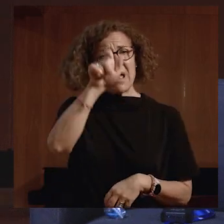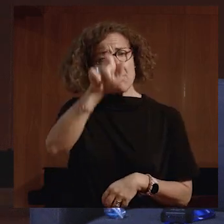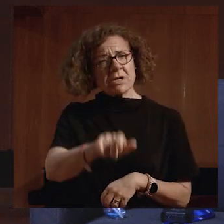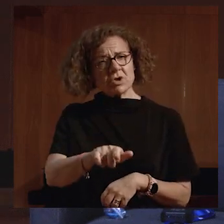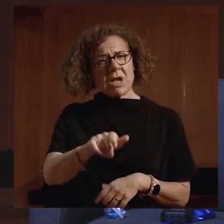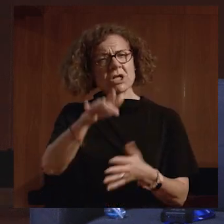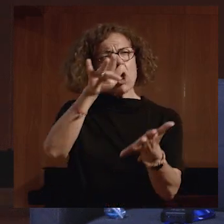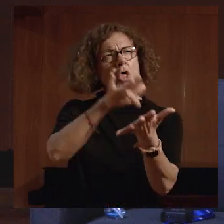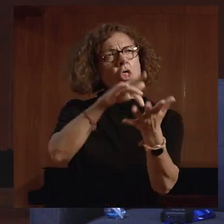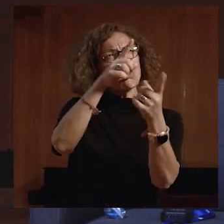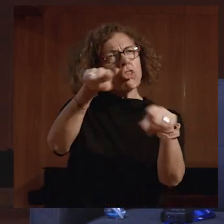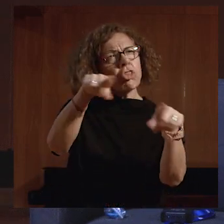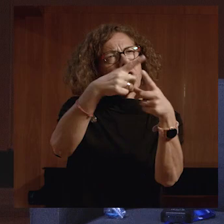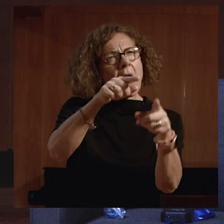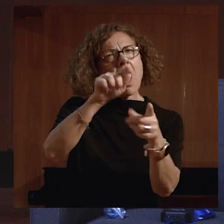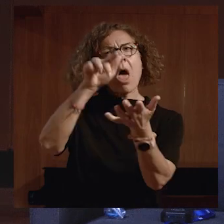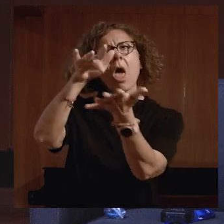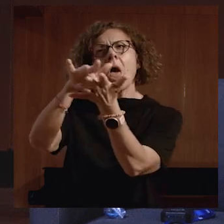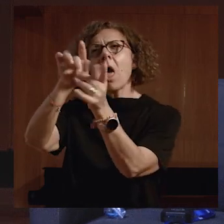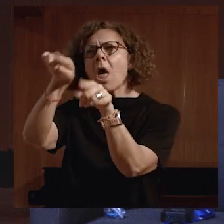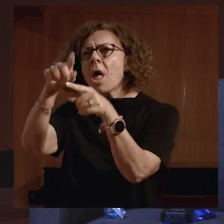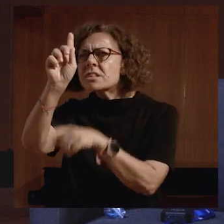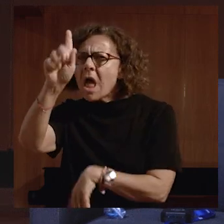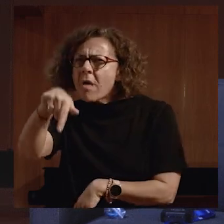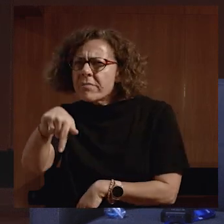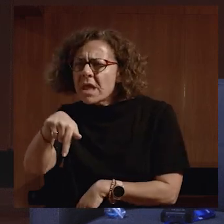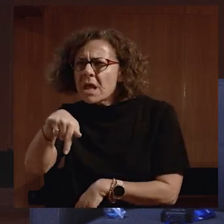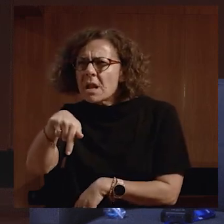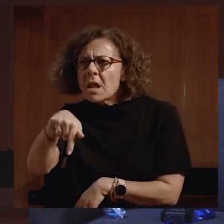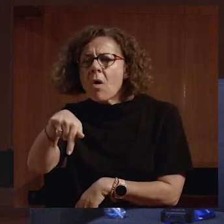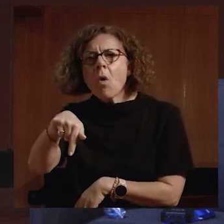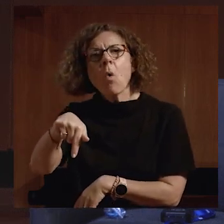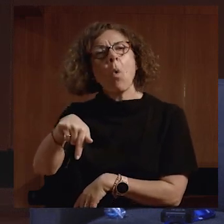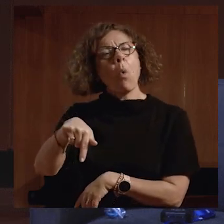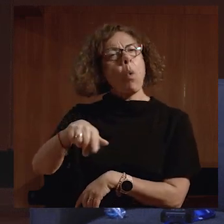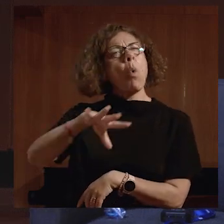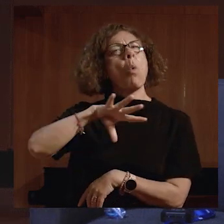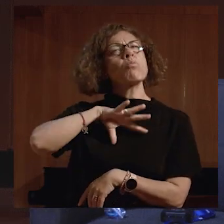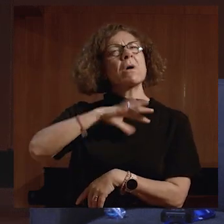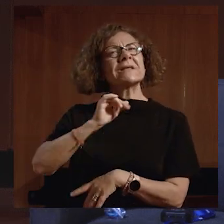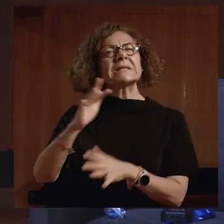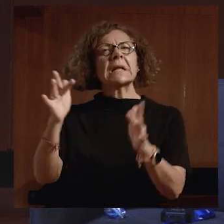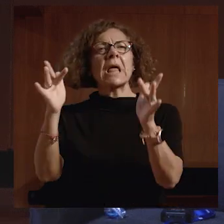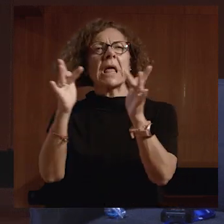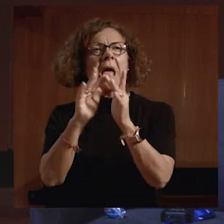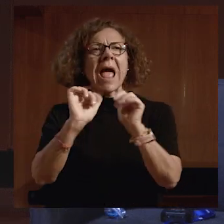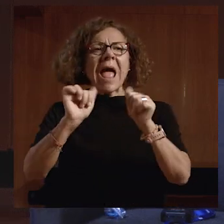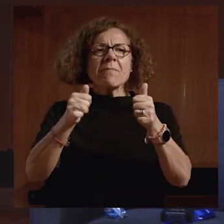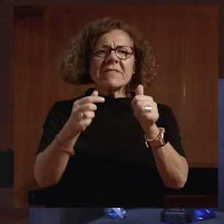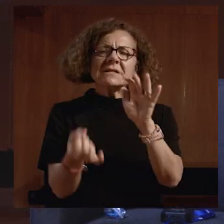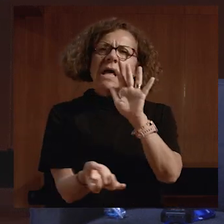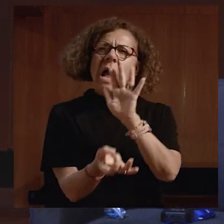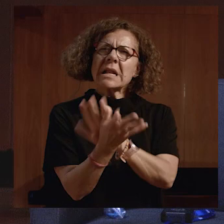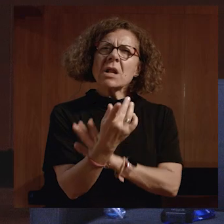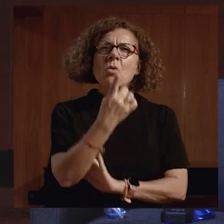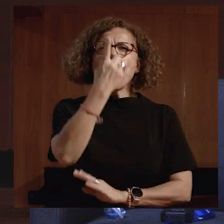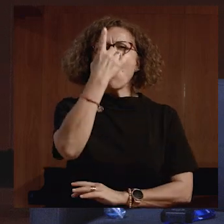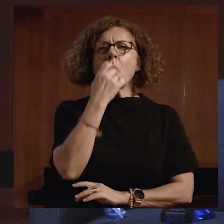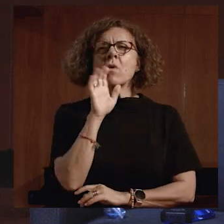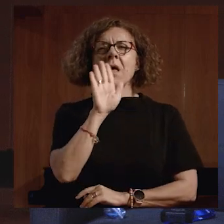in this one. Ah, maybe that's how that happened. And you start to build this picture of connections.